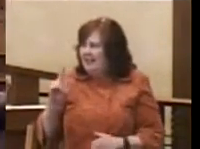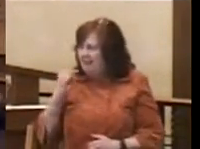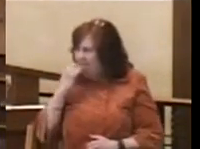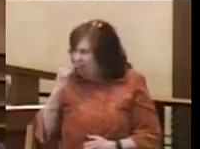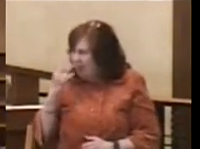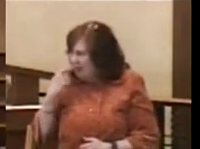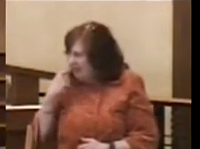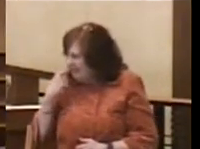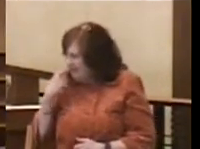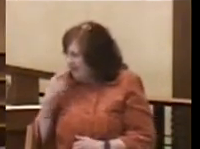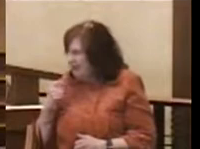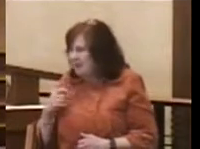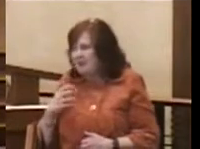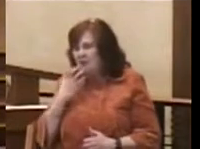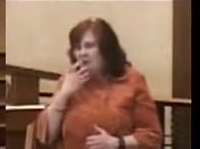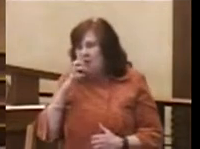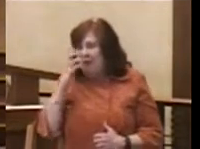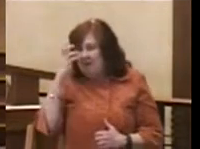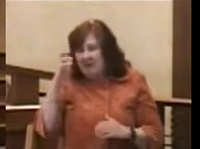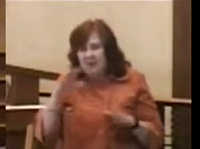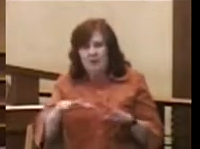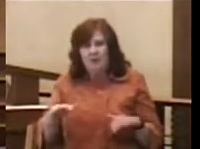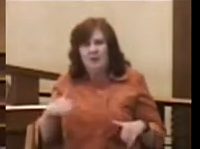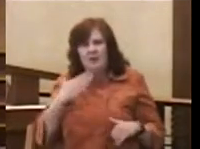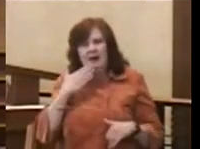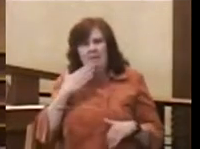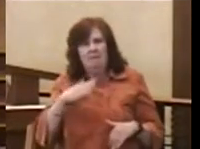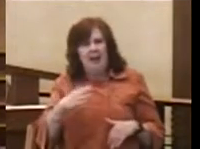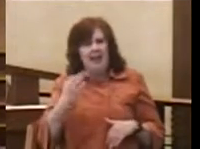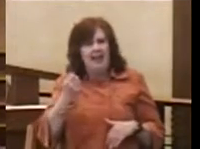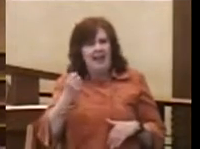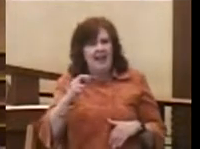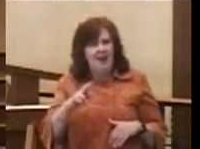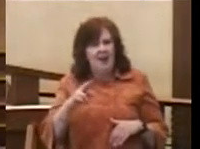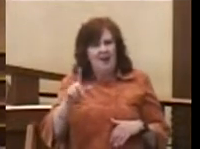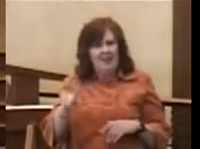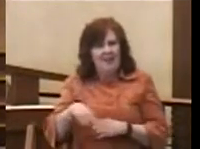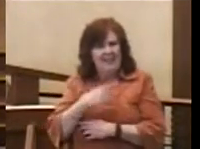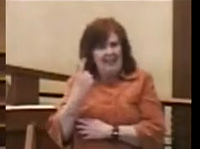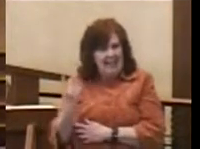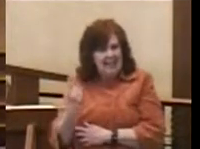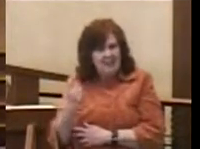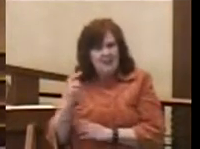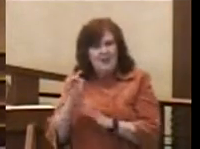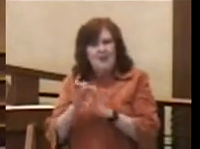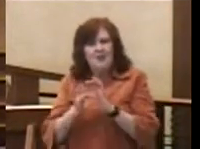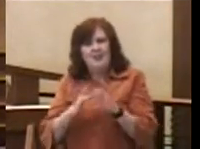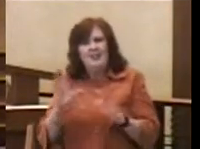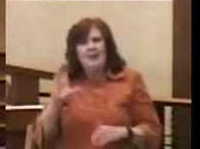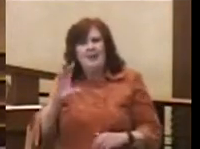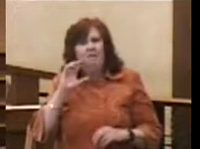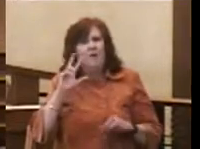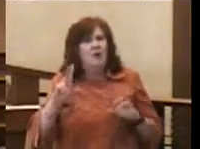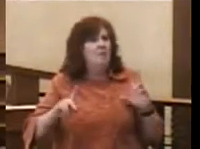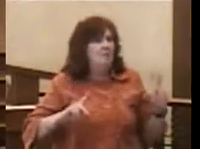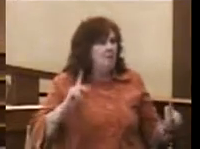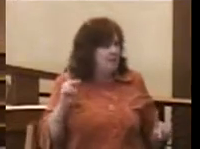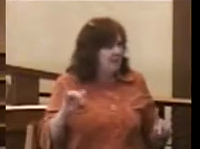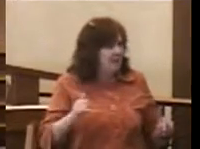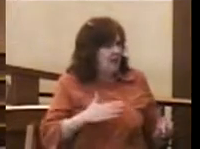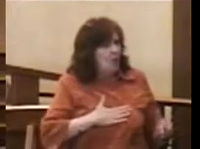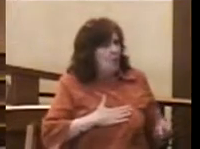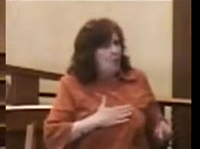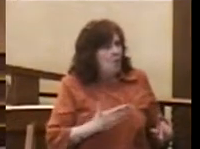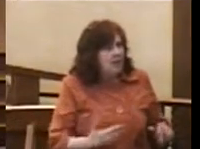addiction, screaming children, and bad hair days. Jesus is looking for people who are willing